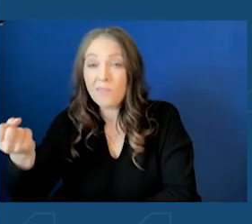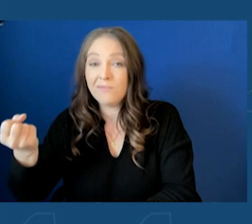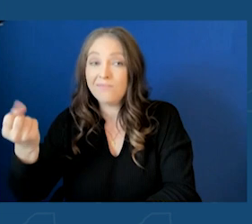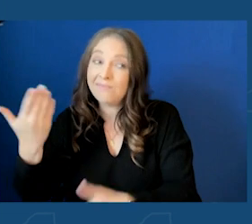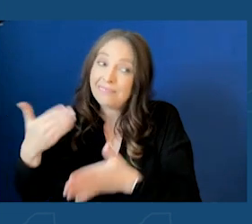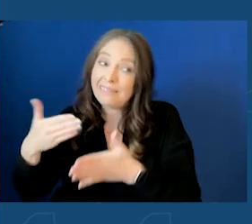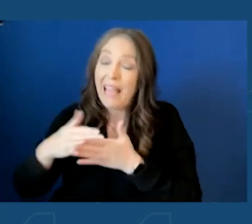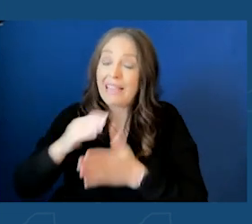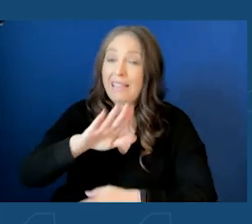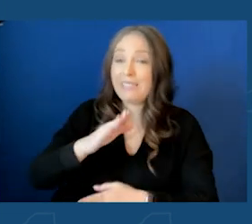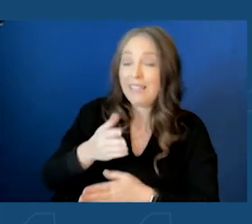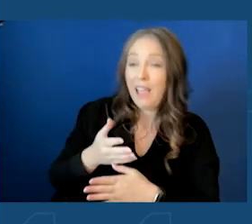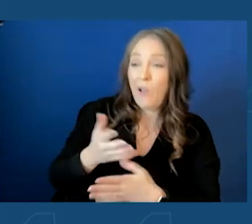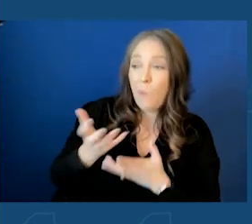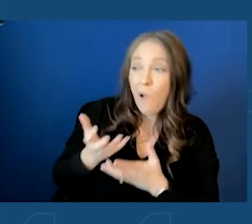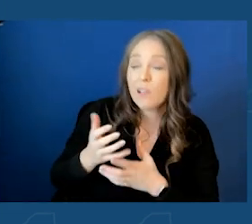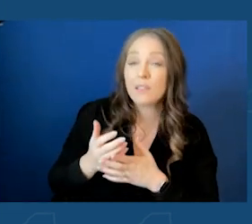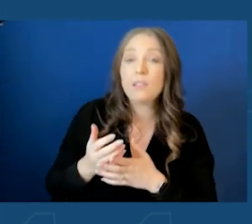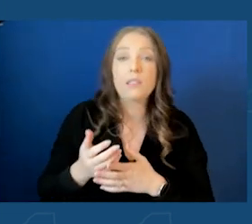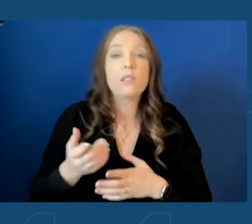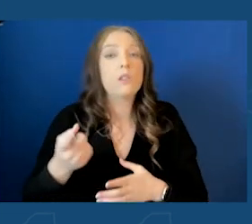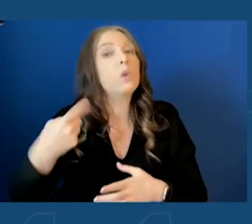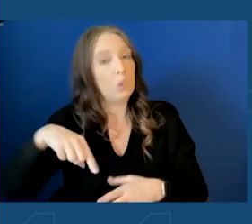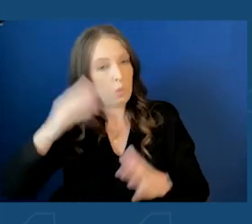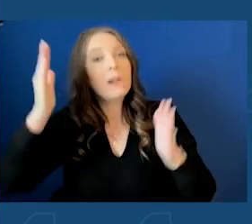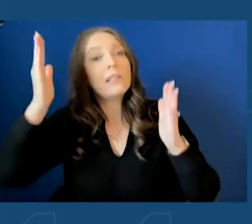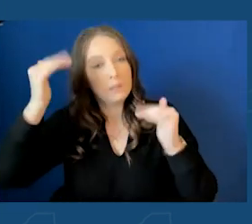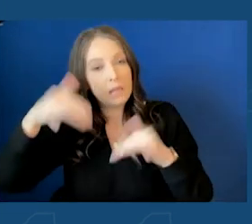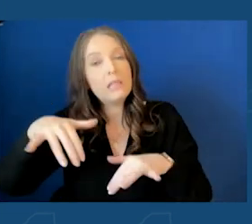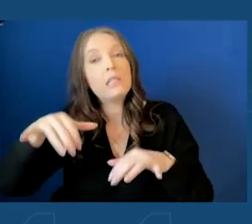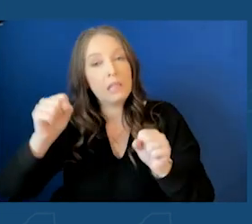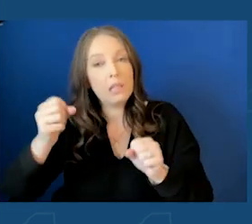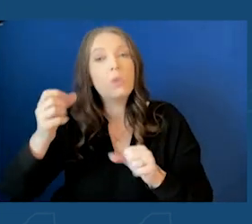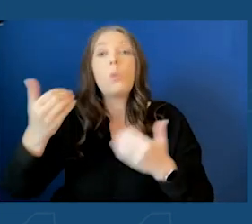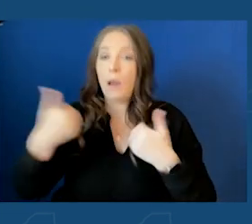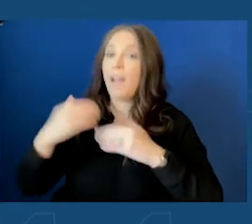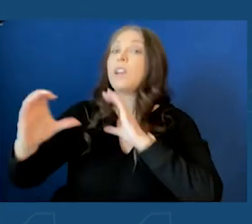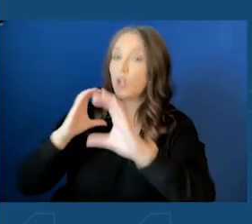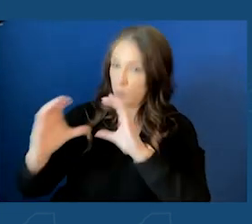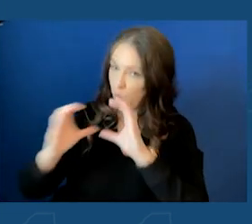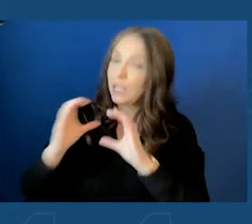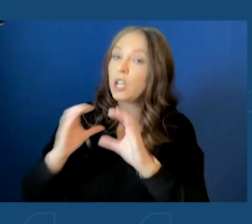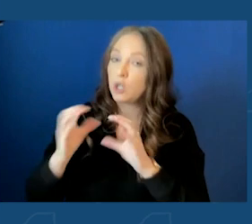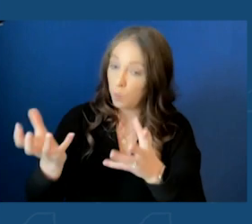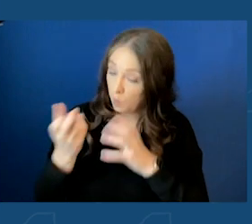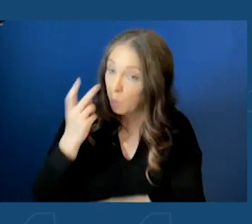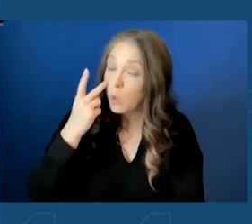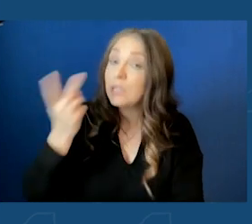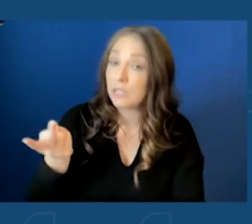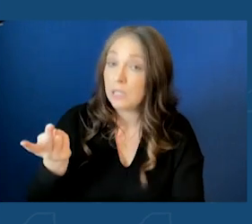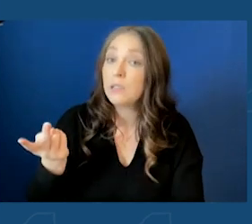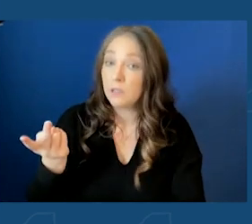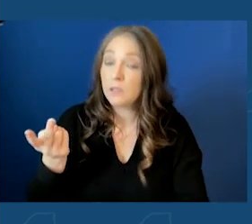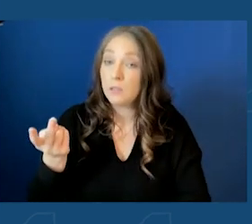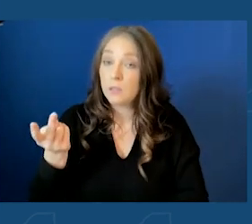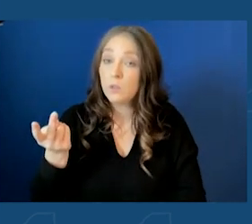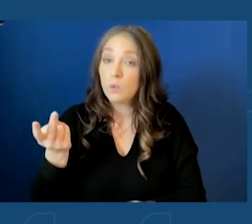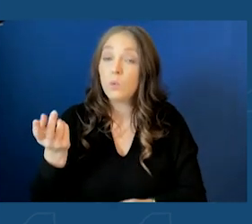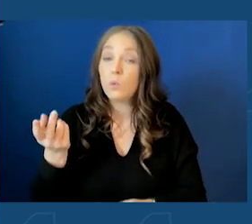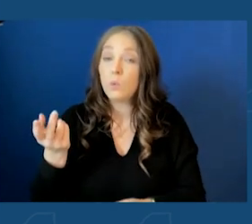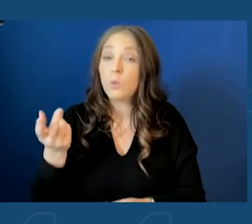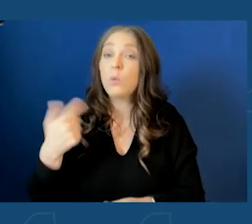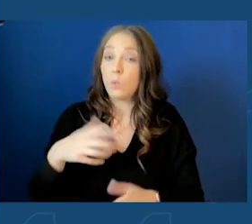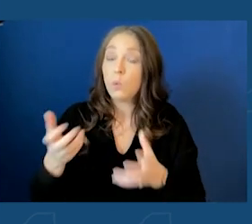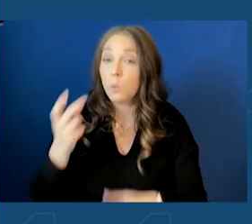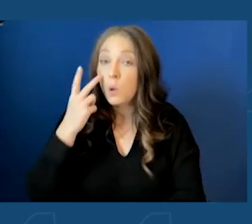that happening more? That's what we're expecting, yes. We're having those communications. We want to see that. We absolutely want to see it. That